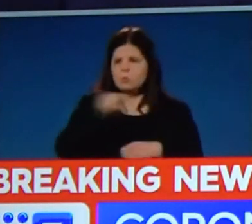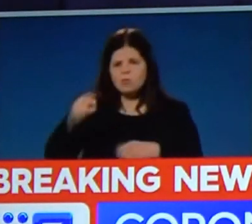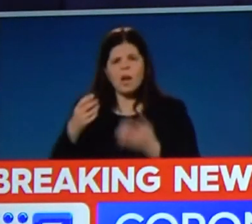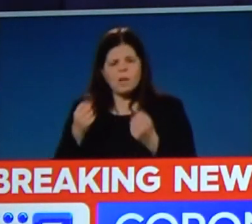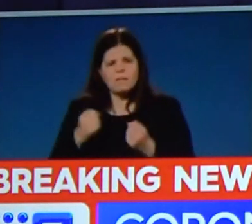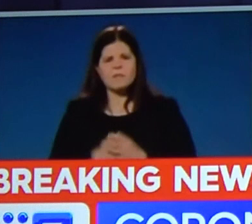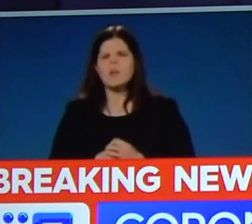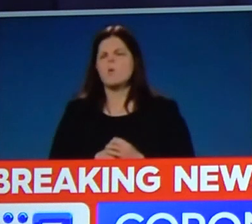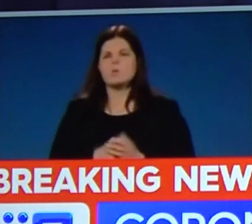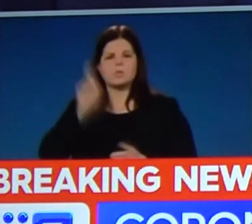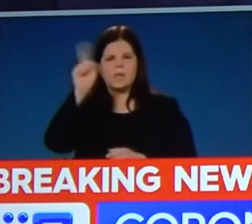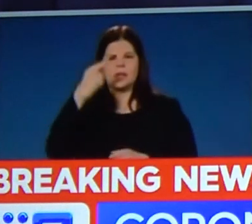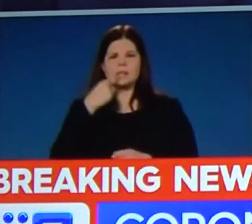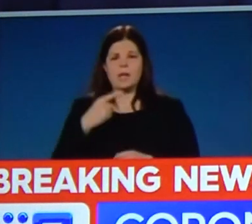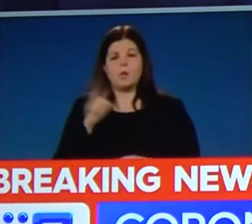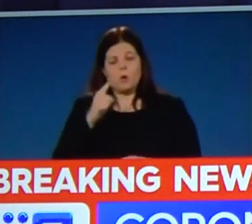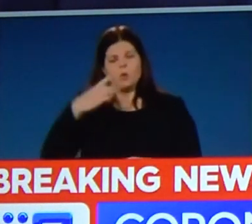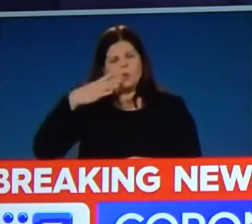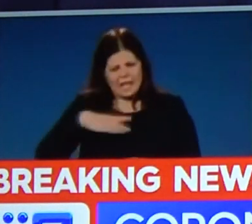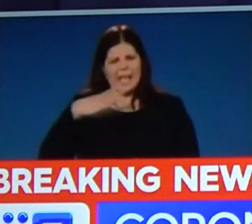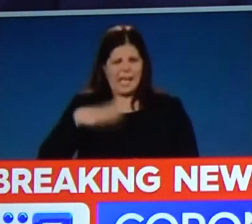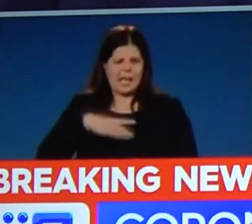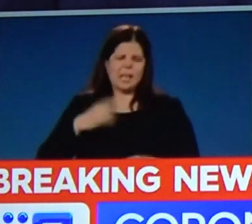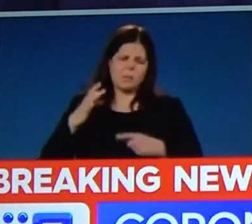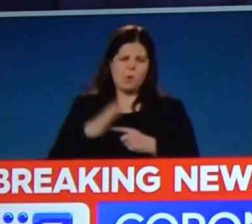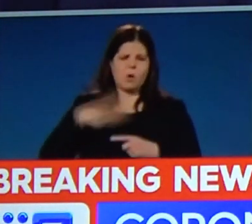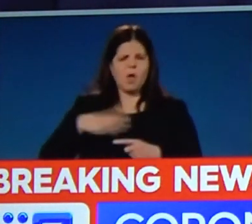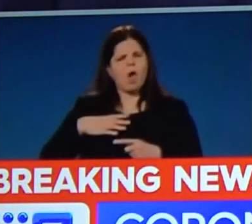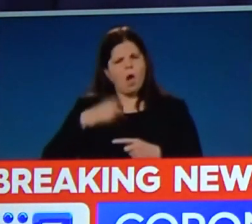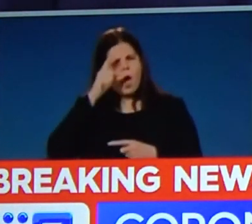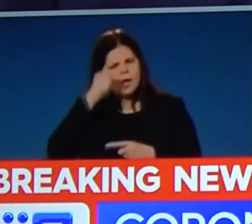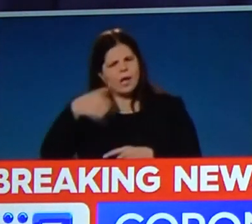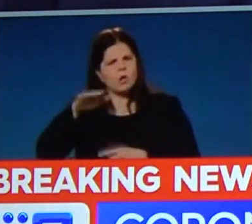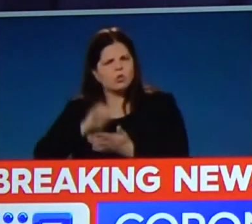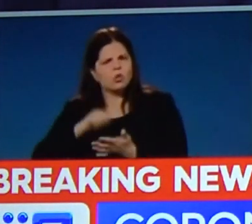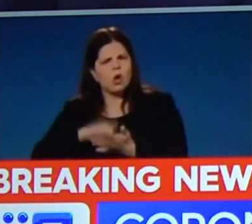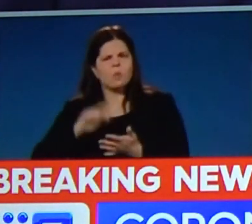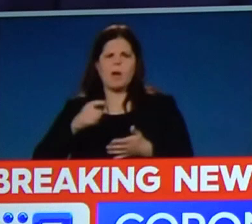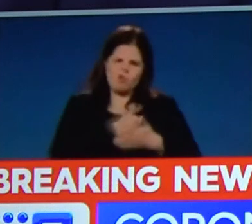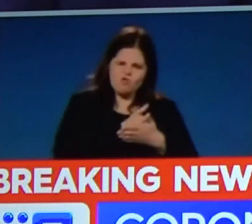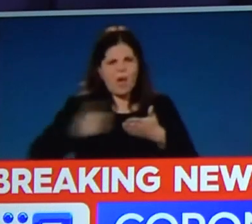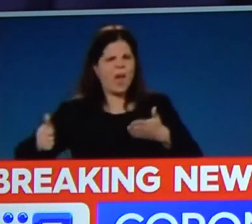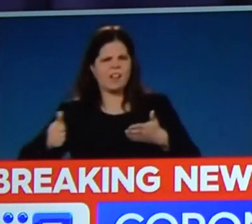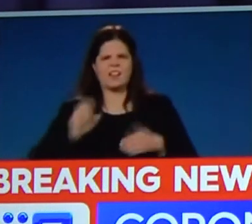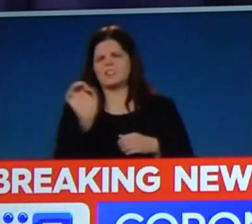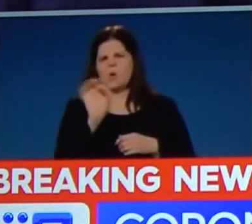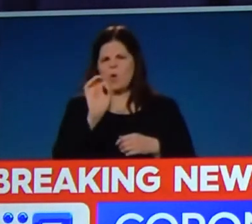to shop for things that you actually need, and you should be doing it on a regular basis. I'll give you an